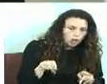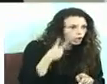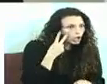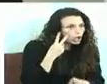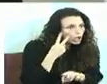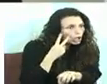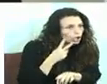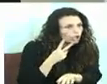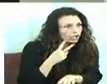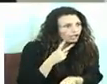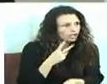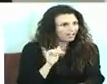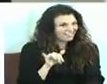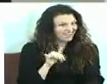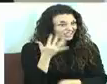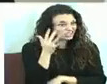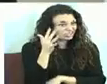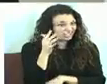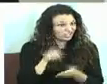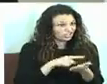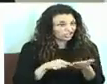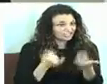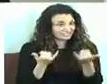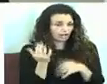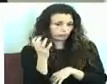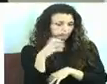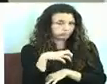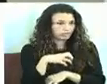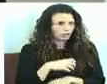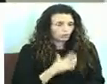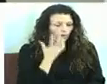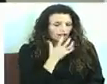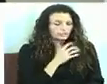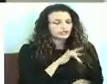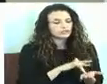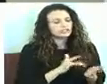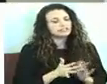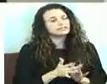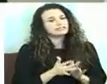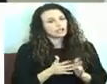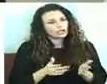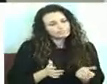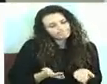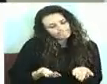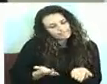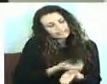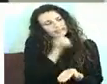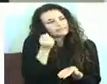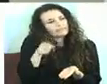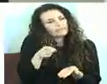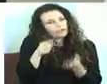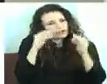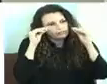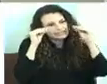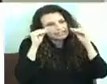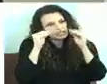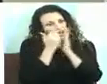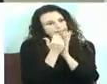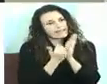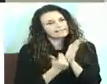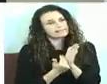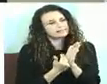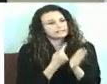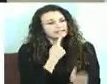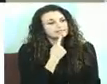tree you cursed is withered." Jesus then uses this moment for a lesson. And the gist of what he says is,